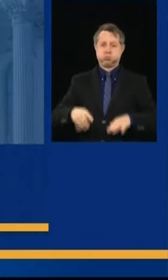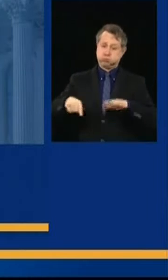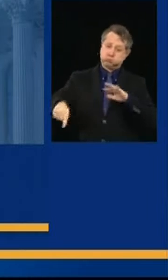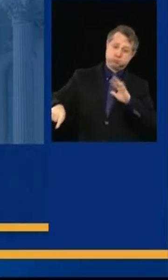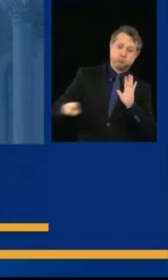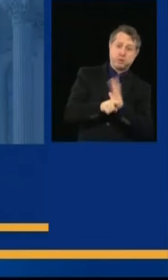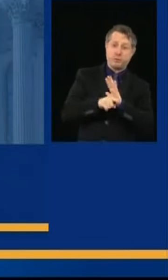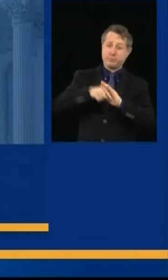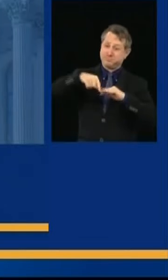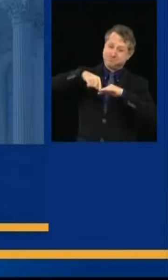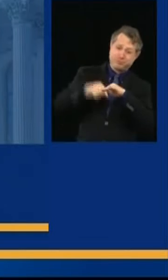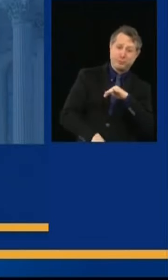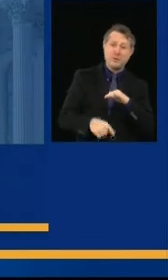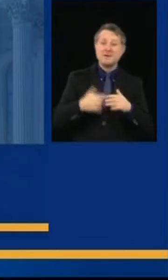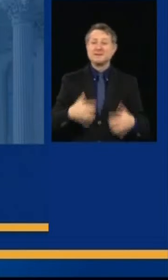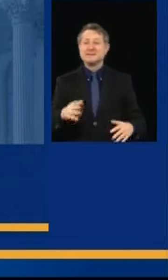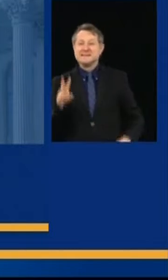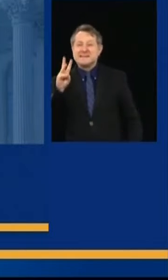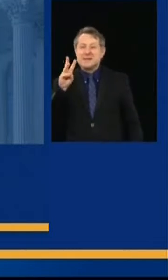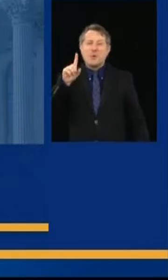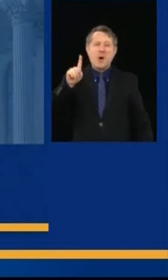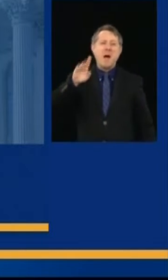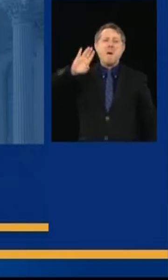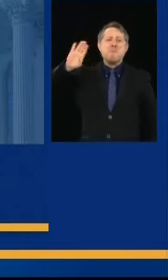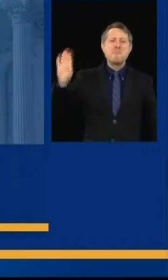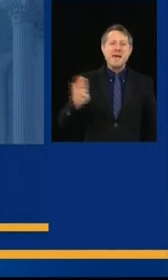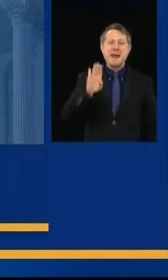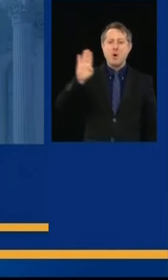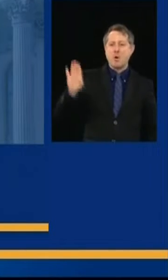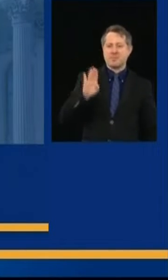billion funding gap, which is a very, very serious funding gap.